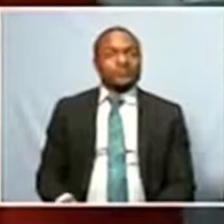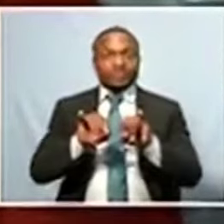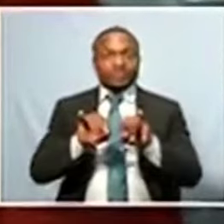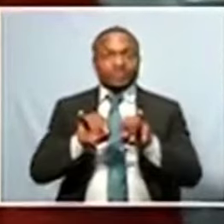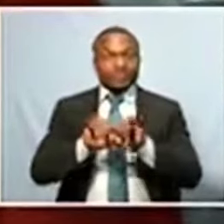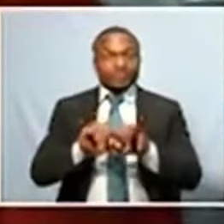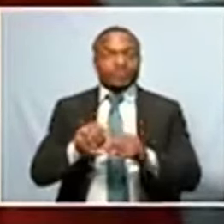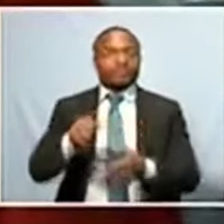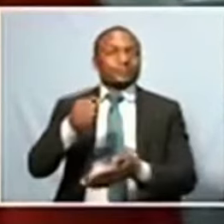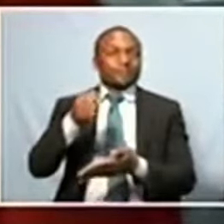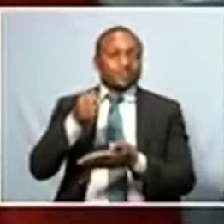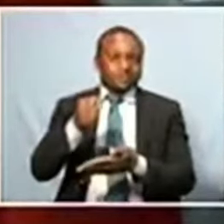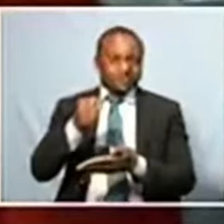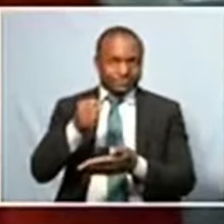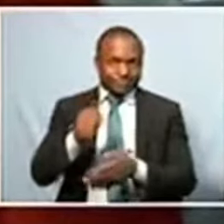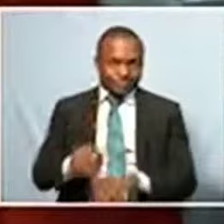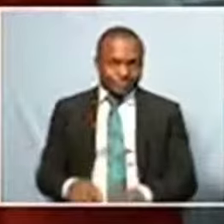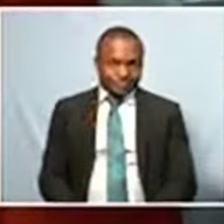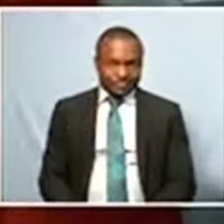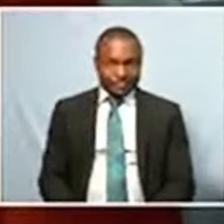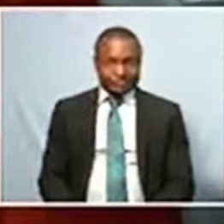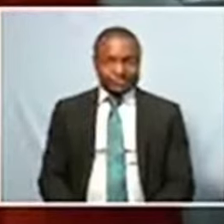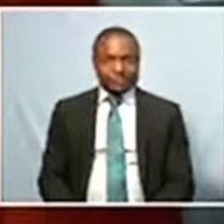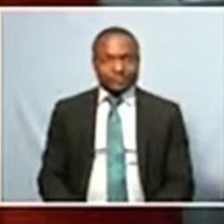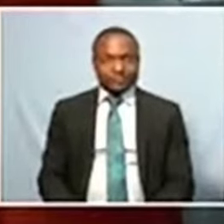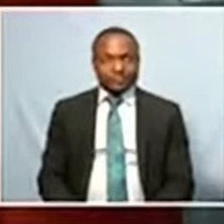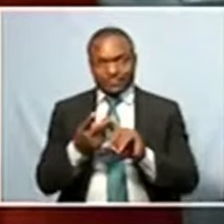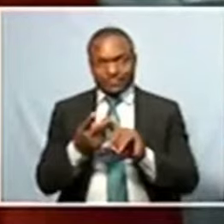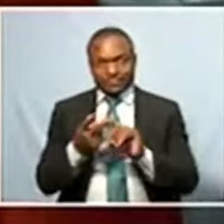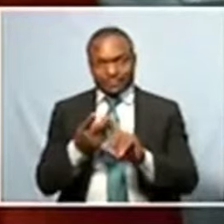of budgeting. And secondly,